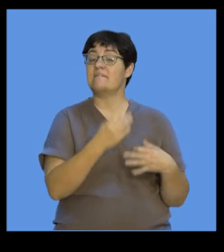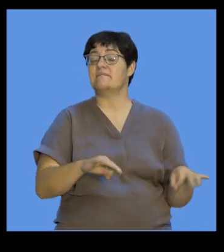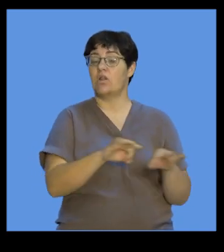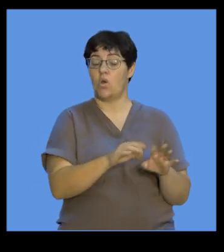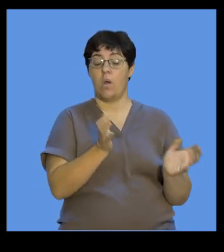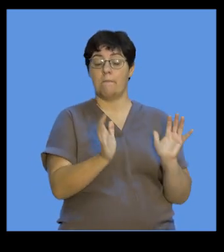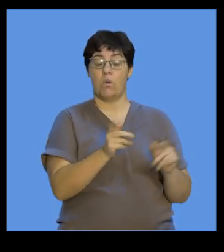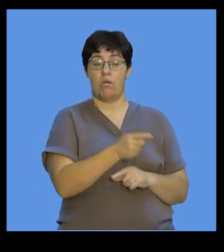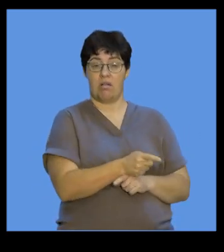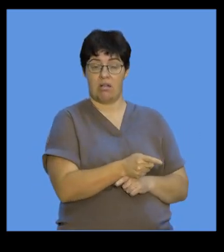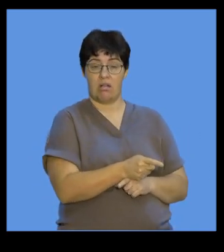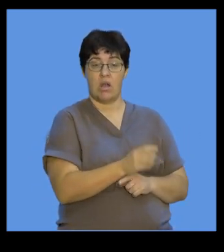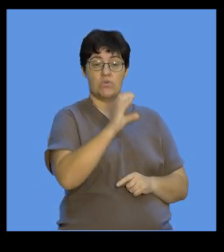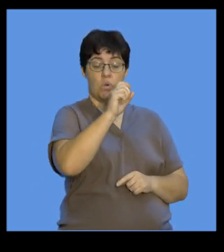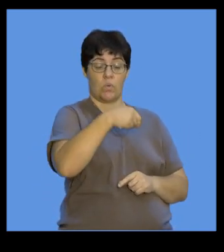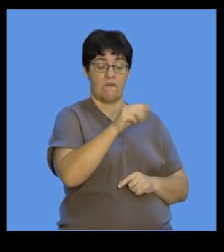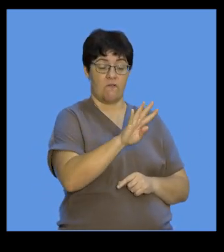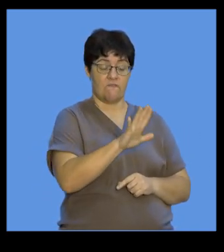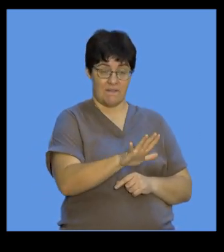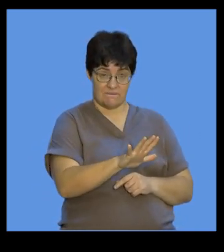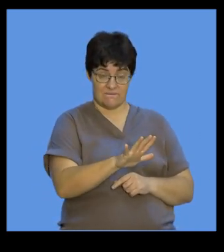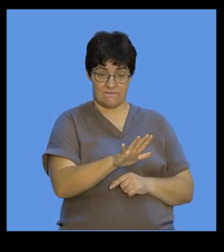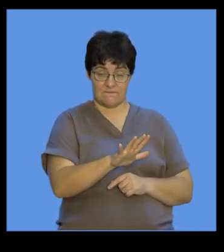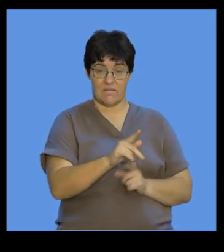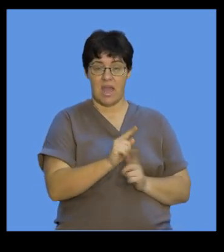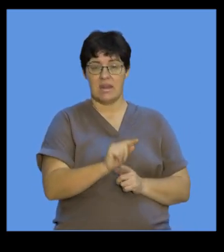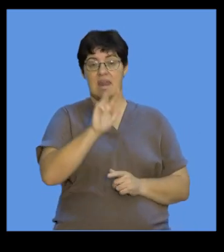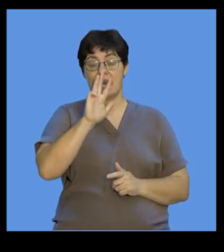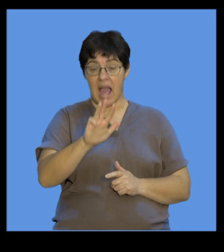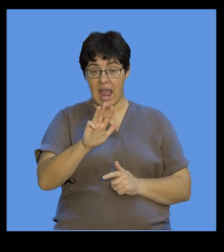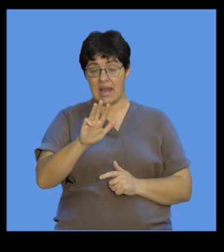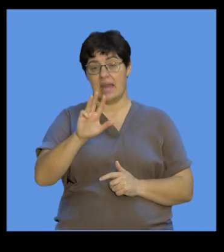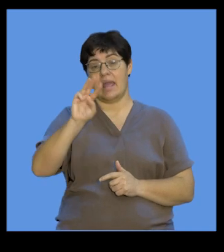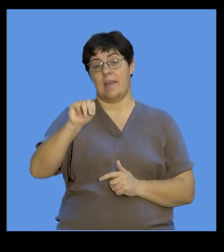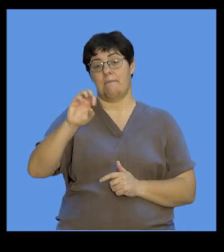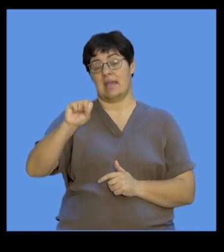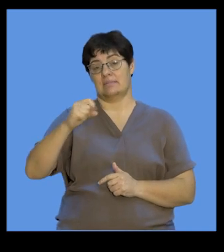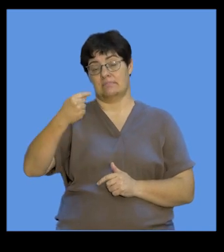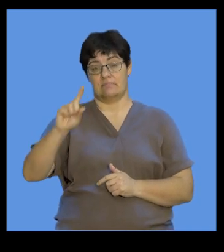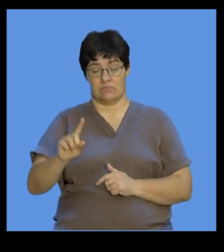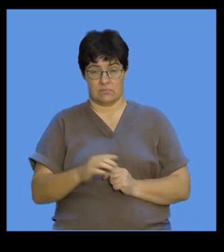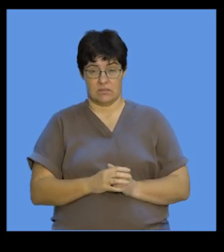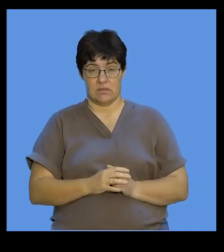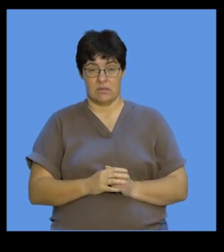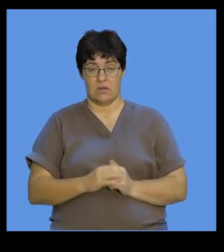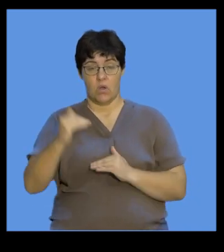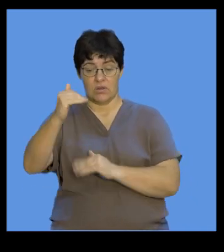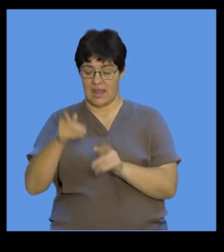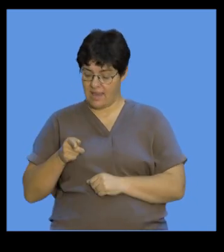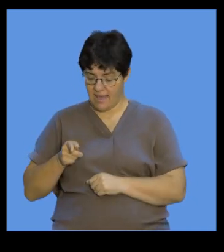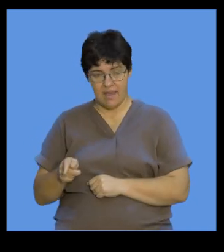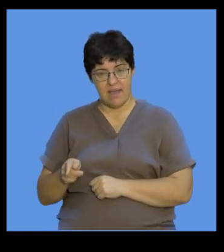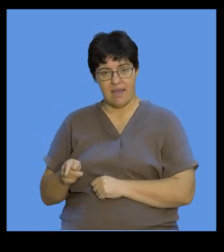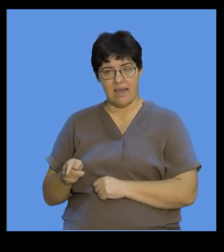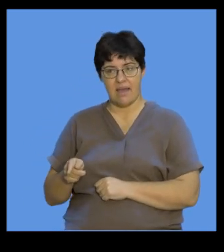was 0.45 and it's going at 9. Okay. Oh, look, hang on.